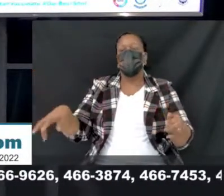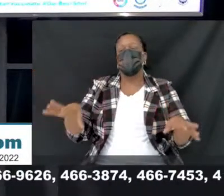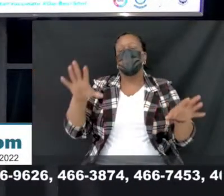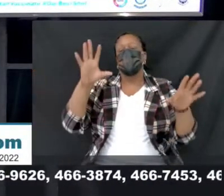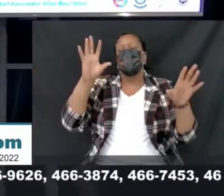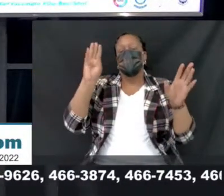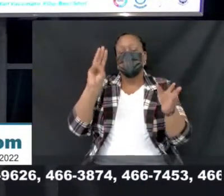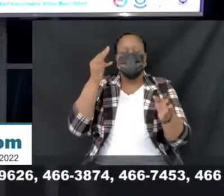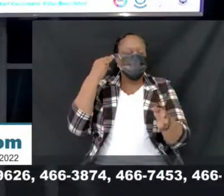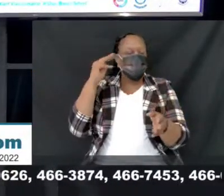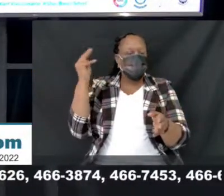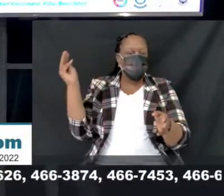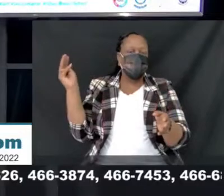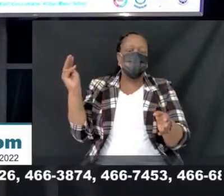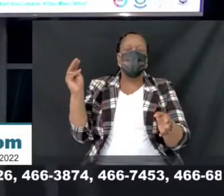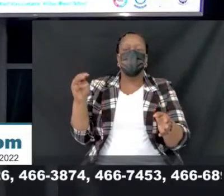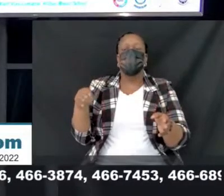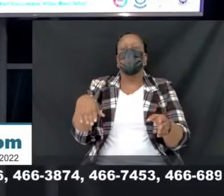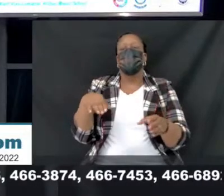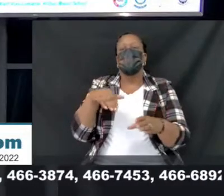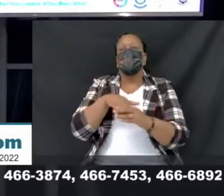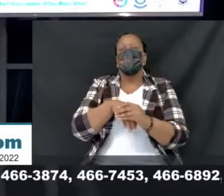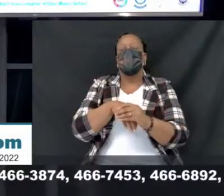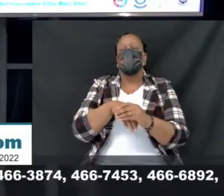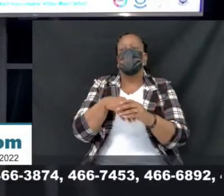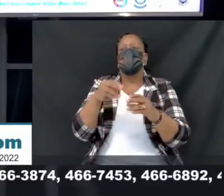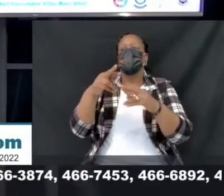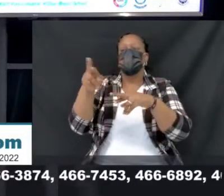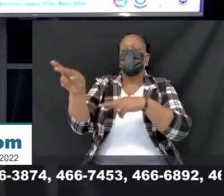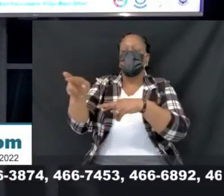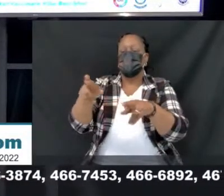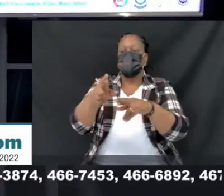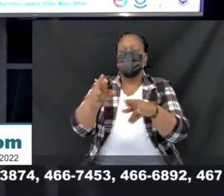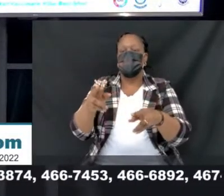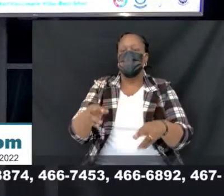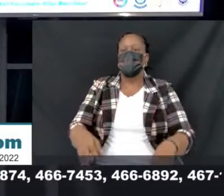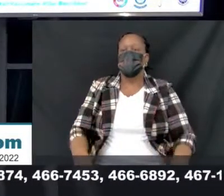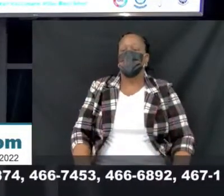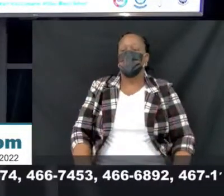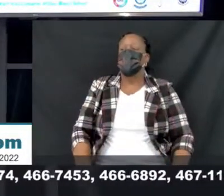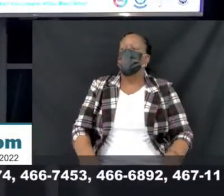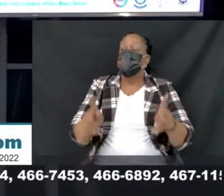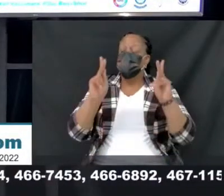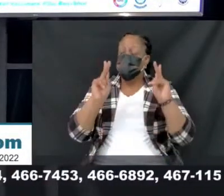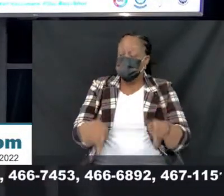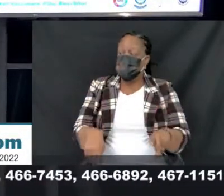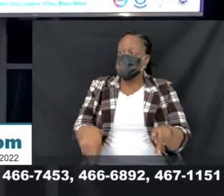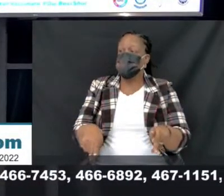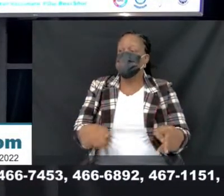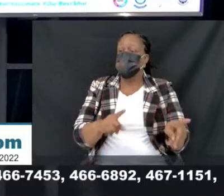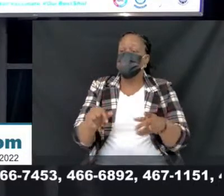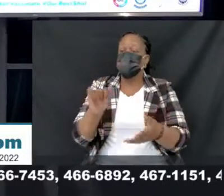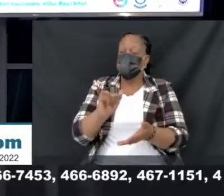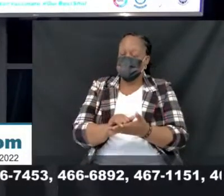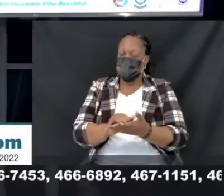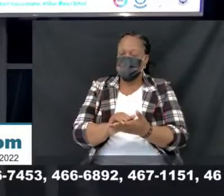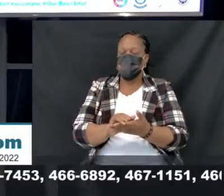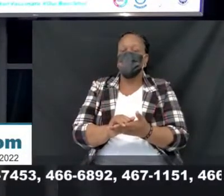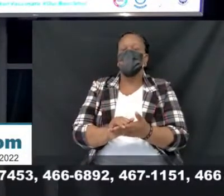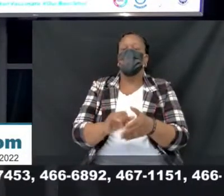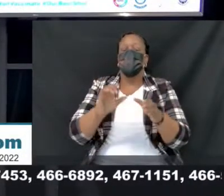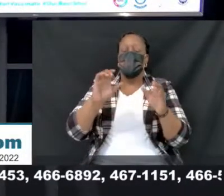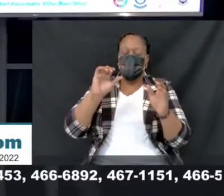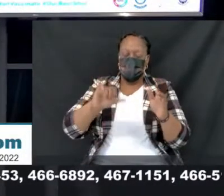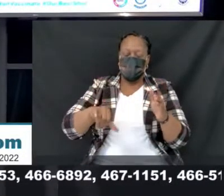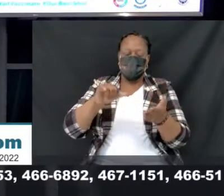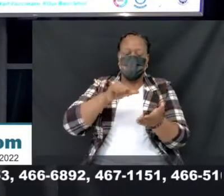public place. A person who contravenes this provision shall be liable to a fine not exceeding $5,000 or